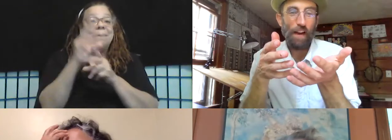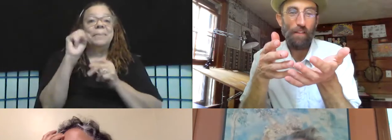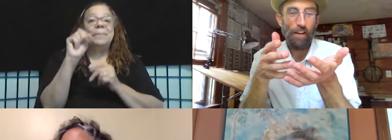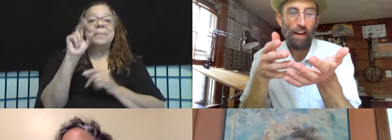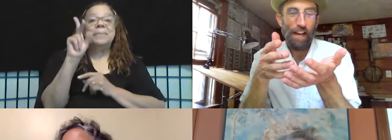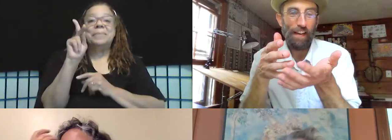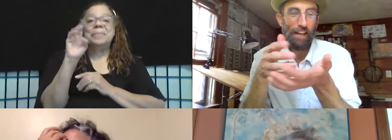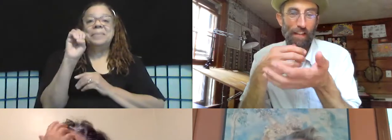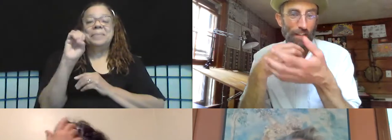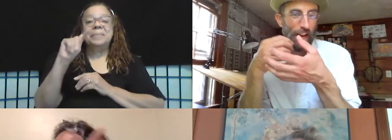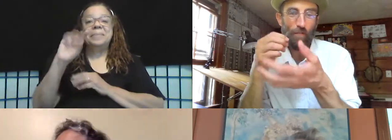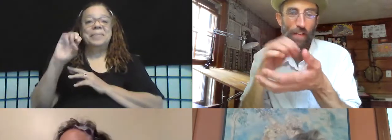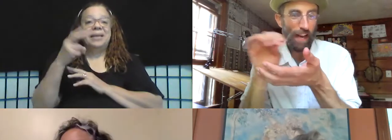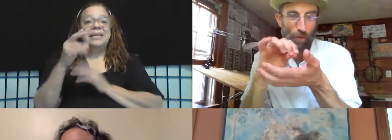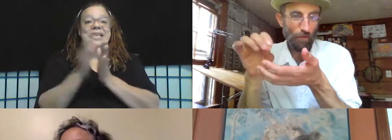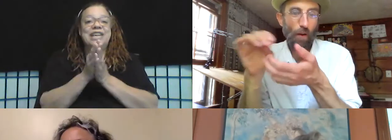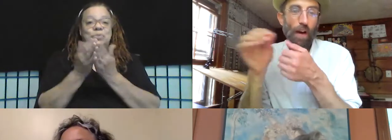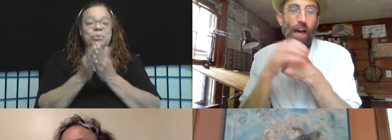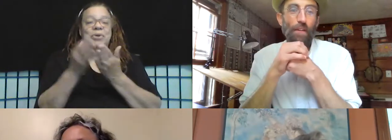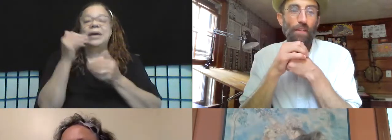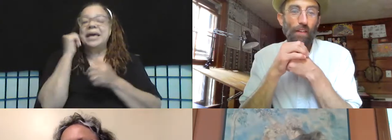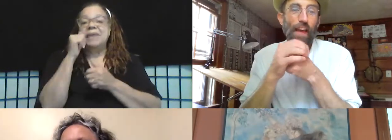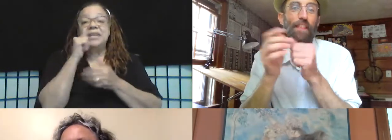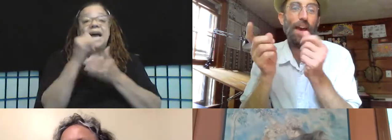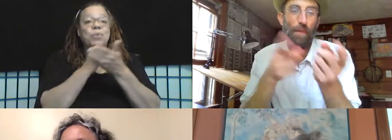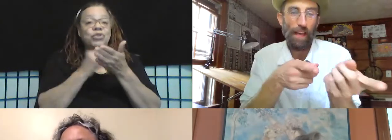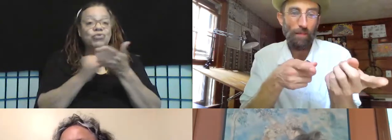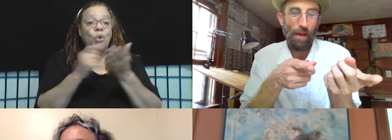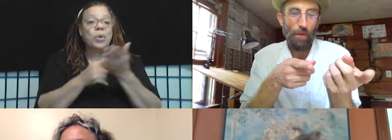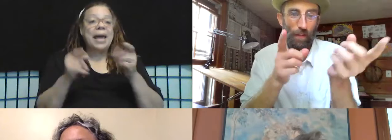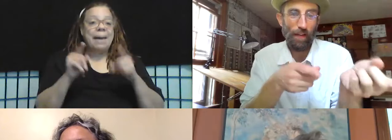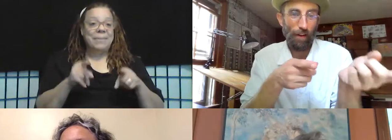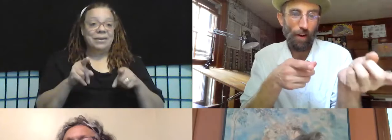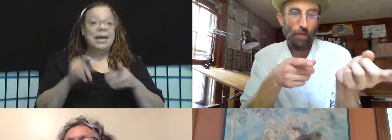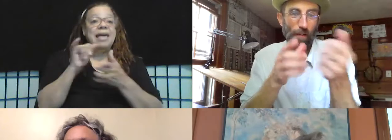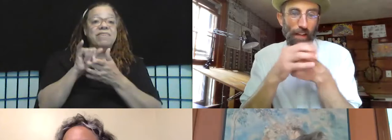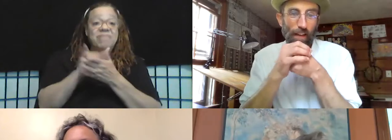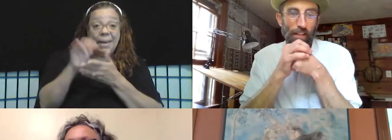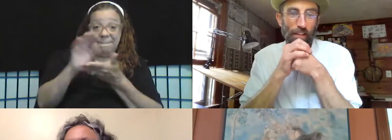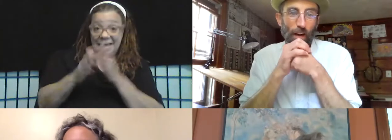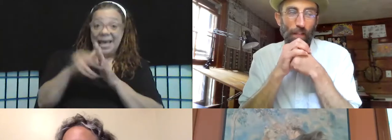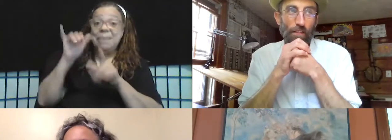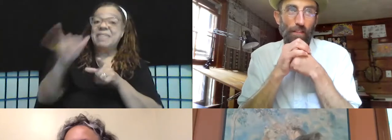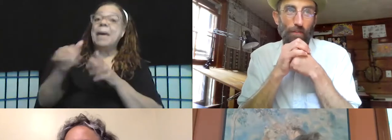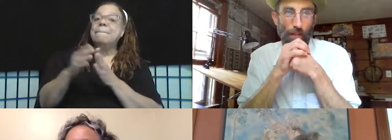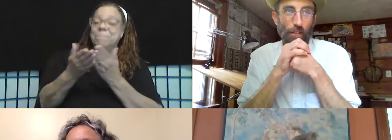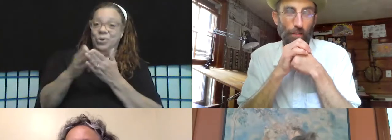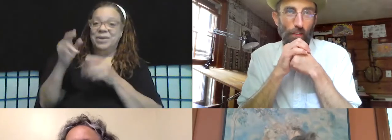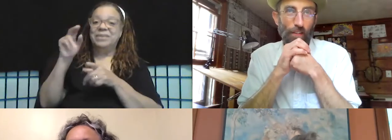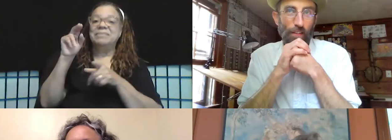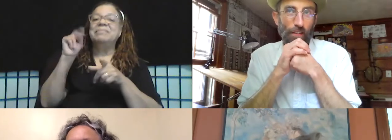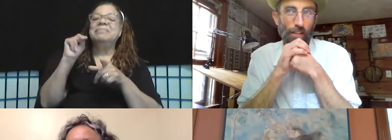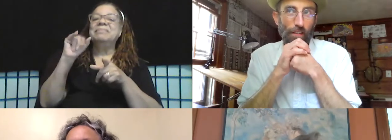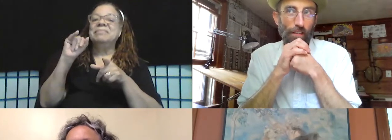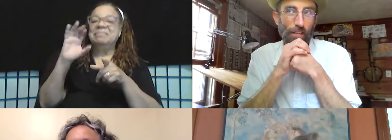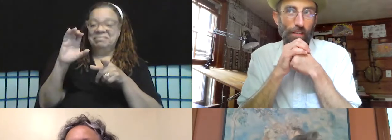time we were down there. And I just, every day I would draw what happened to us. And that became that book, Nicaragua, the comics travel